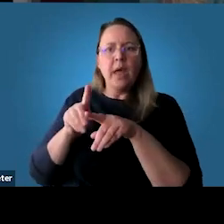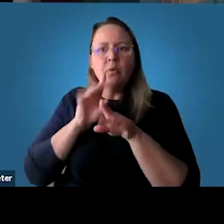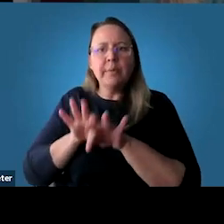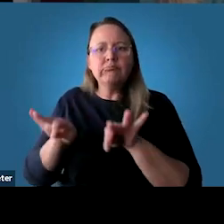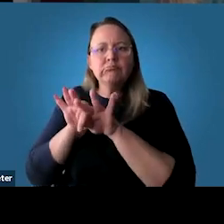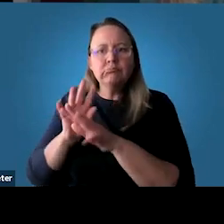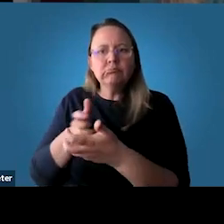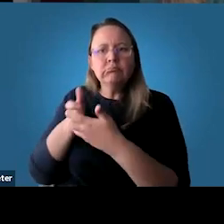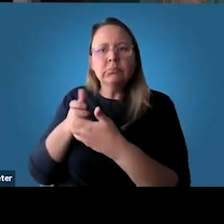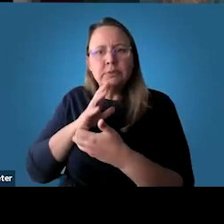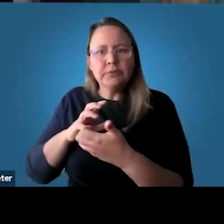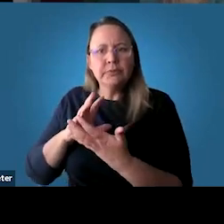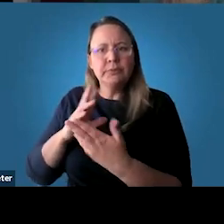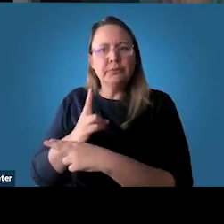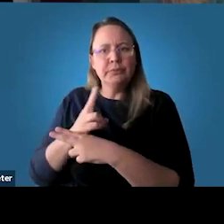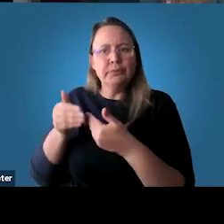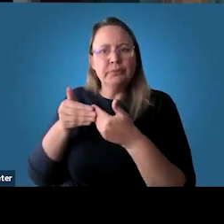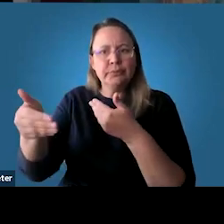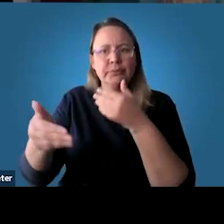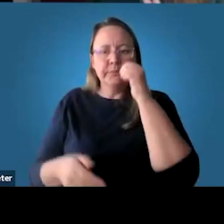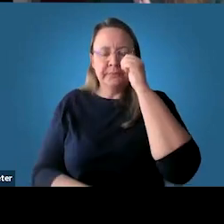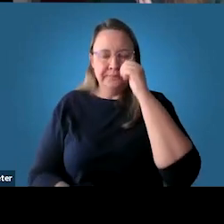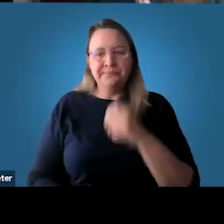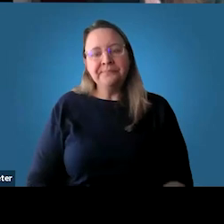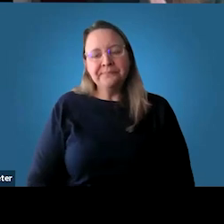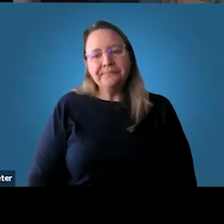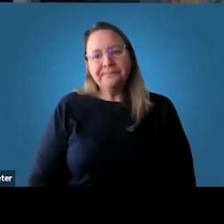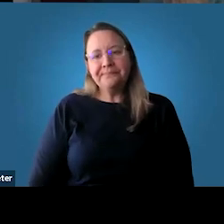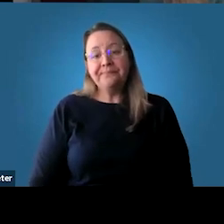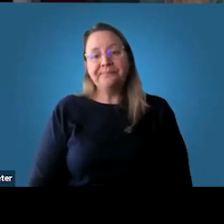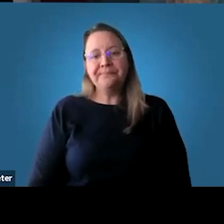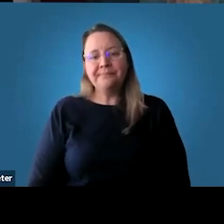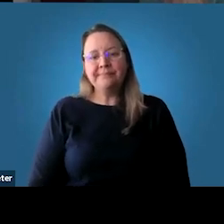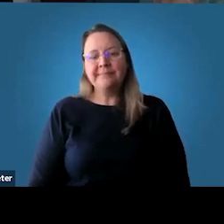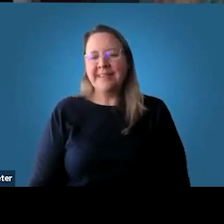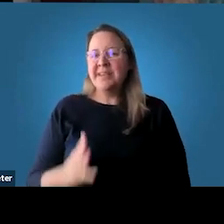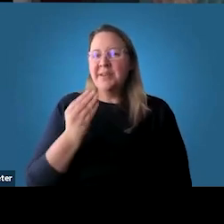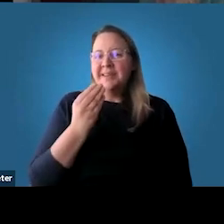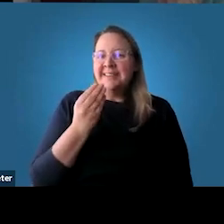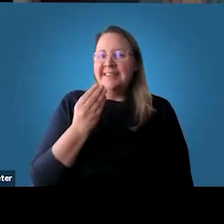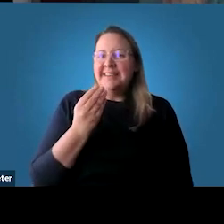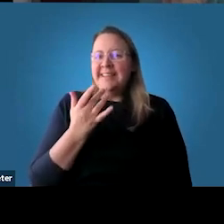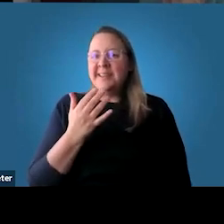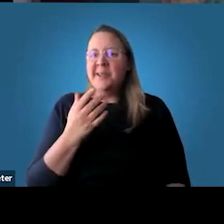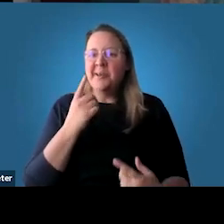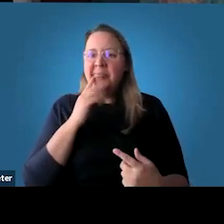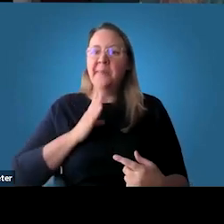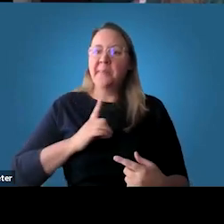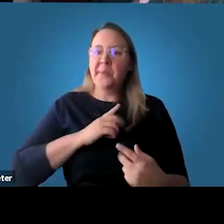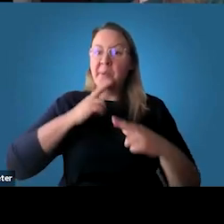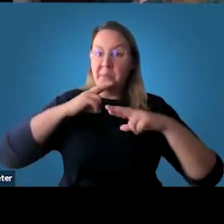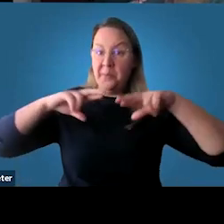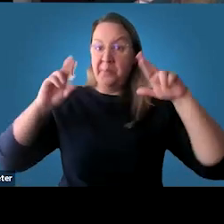realistic for you to gather and use. That said, I know that food for thought does not get that board report over the finish